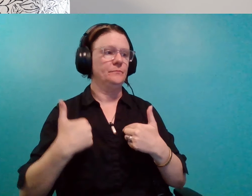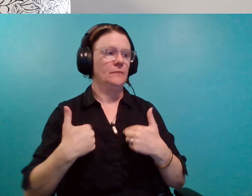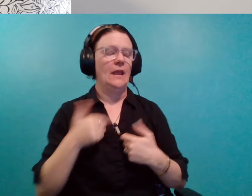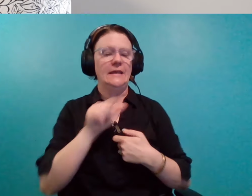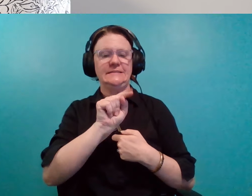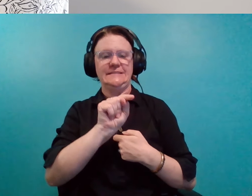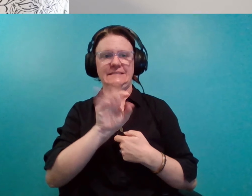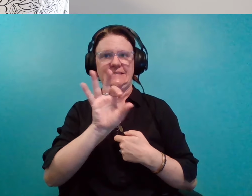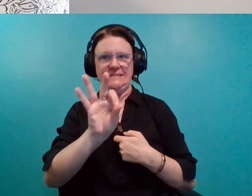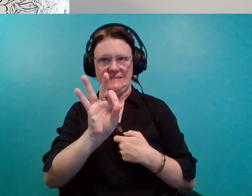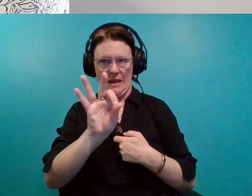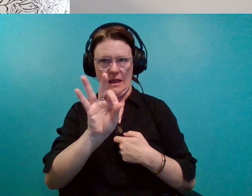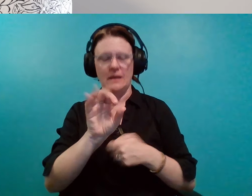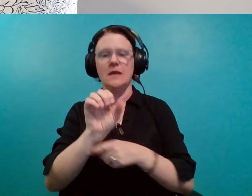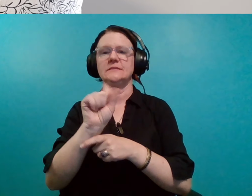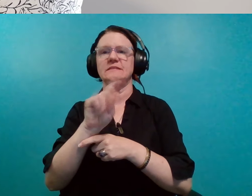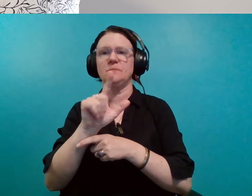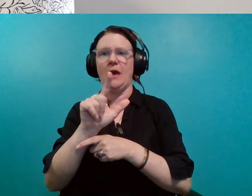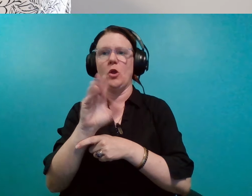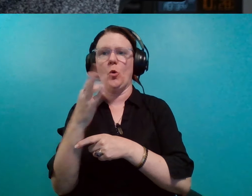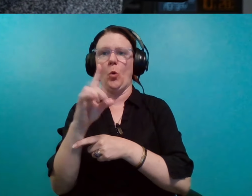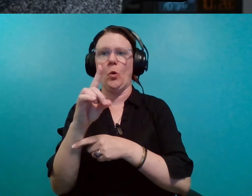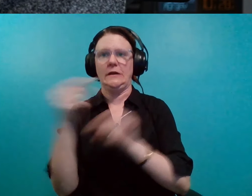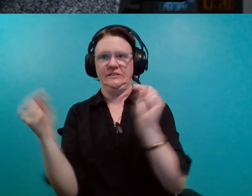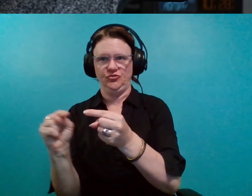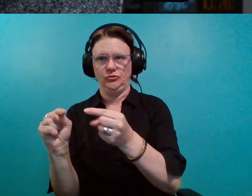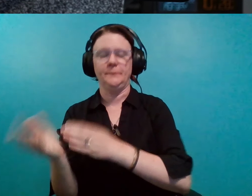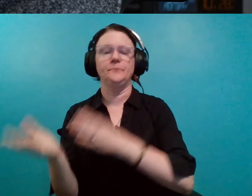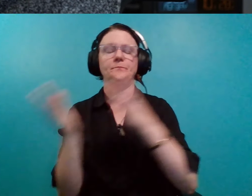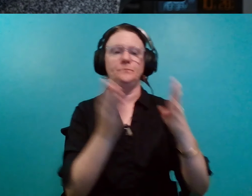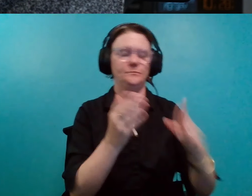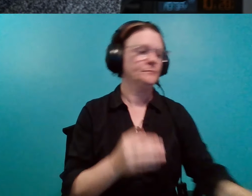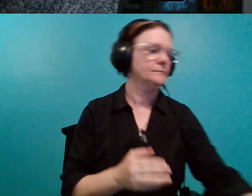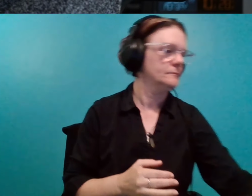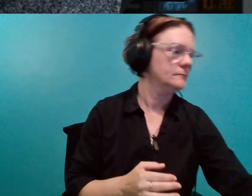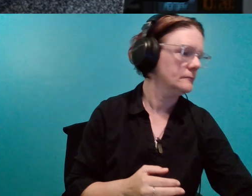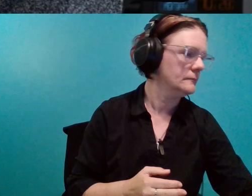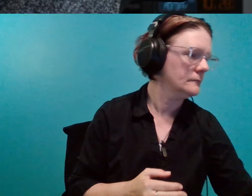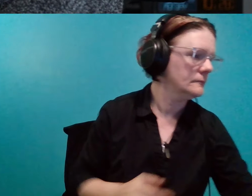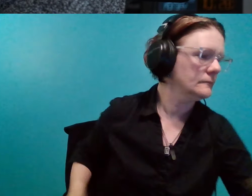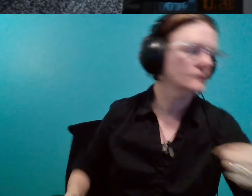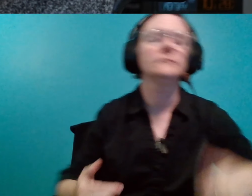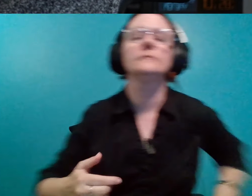a T9 complete spinal cord injury. I